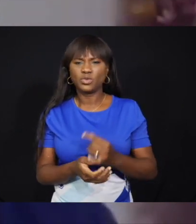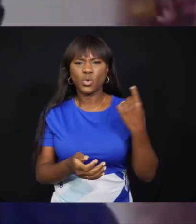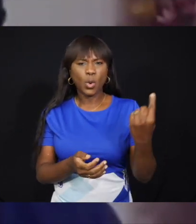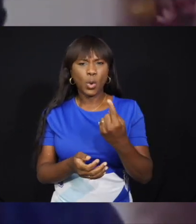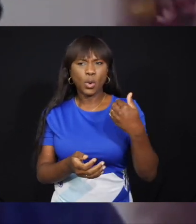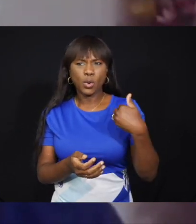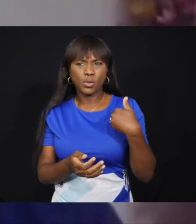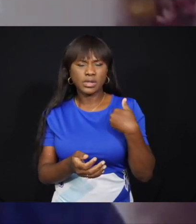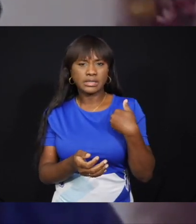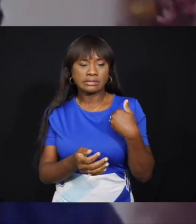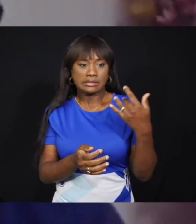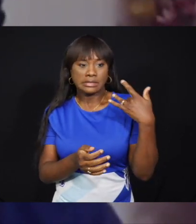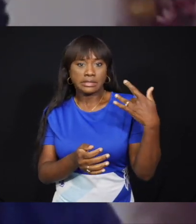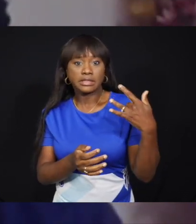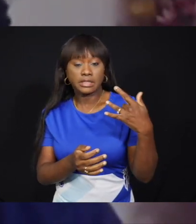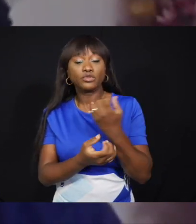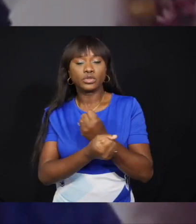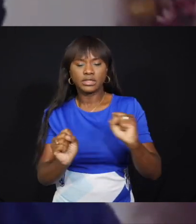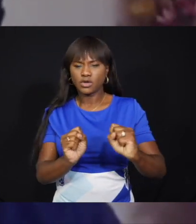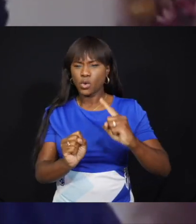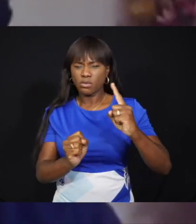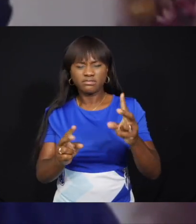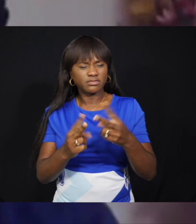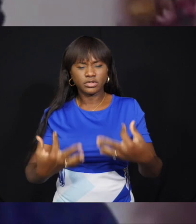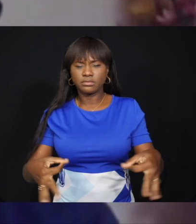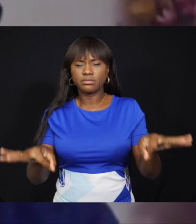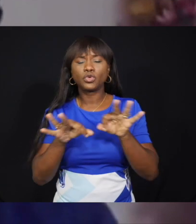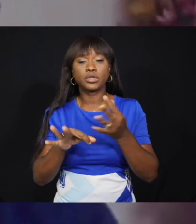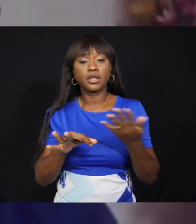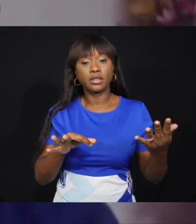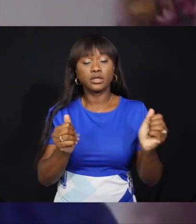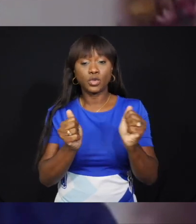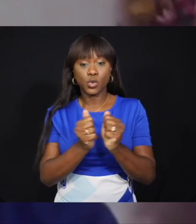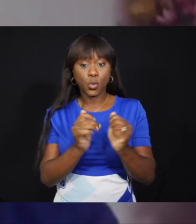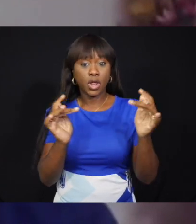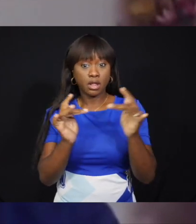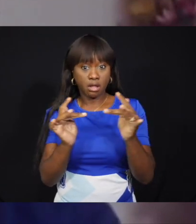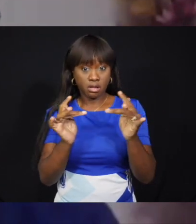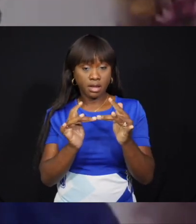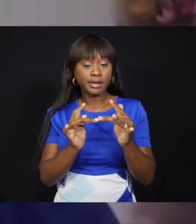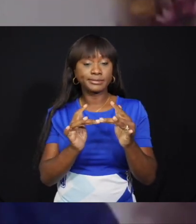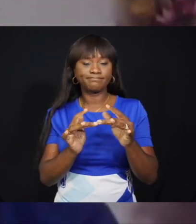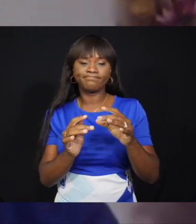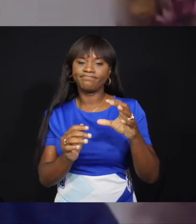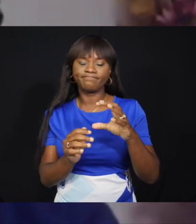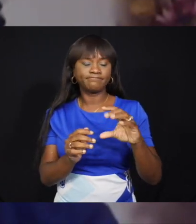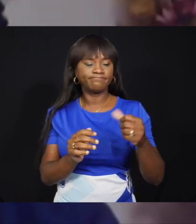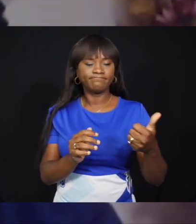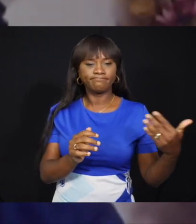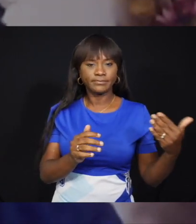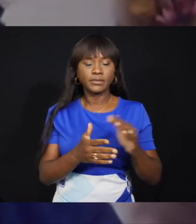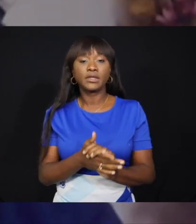find we are always super sensitive, and safety is one of the central aspects with our online